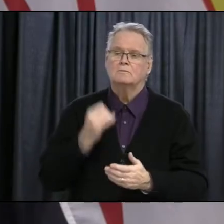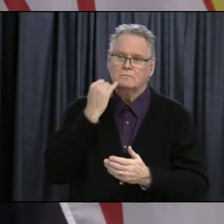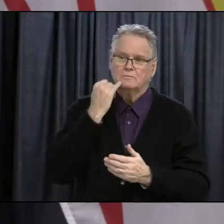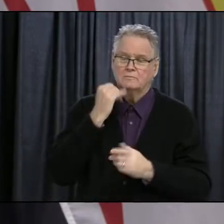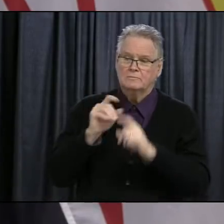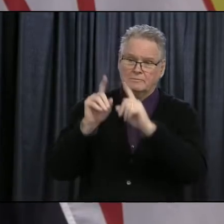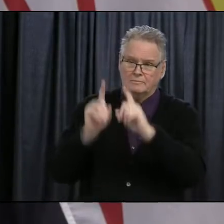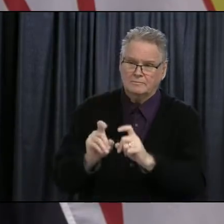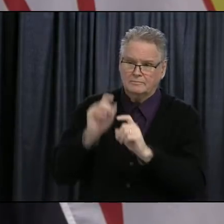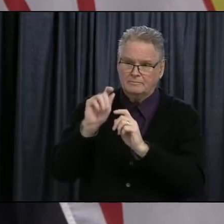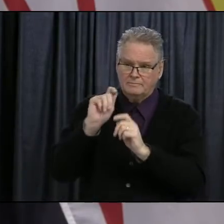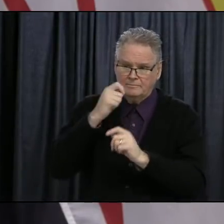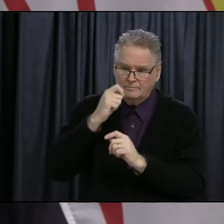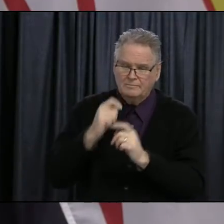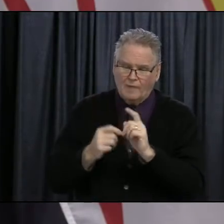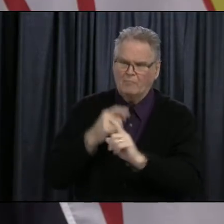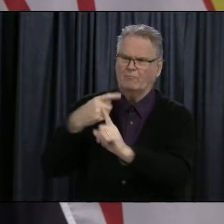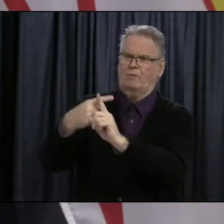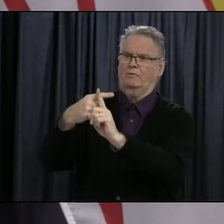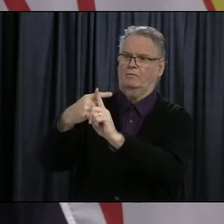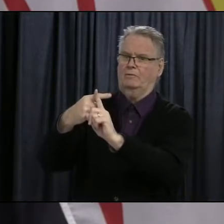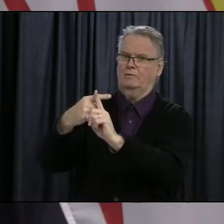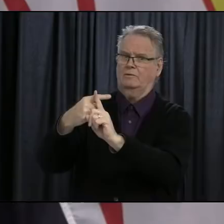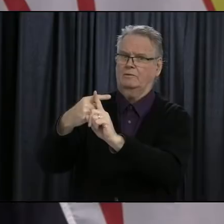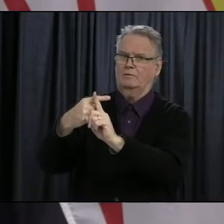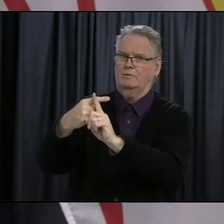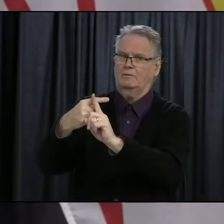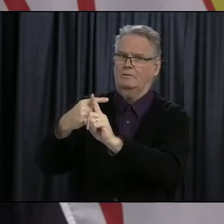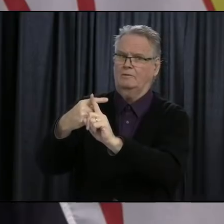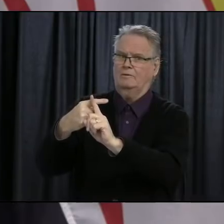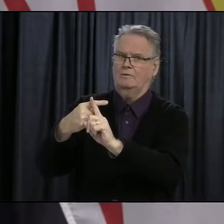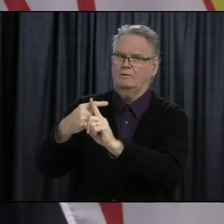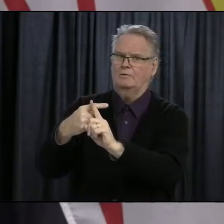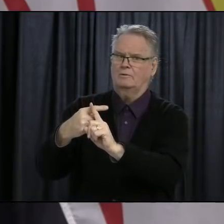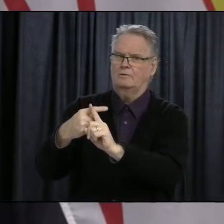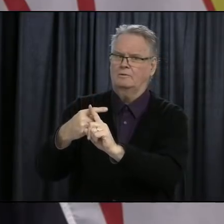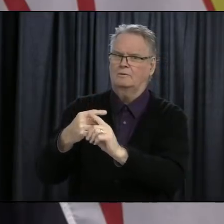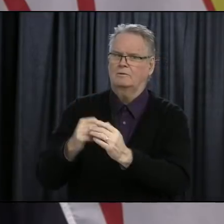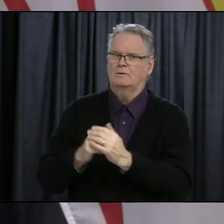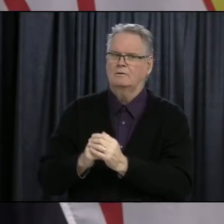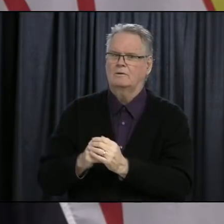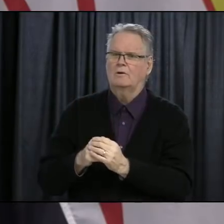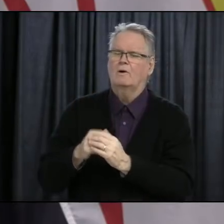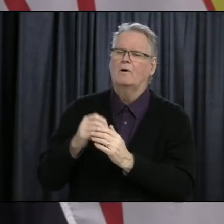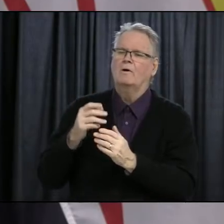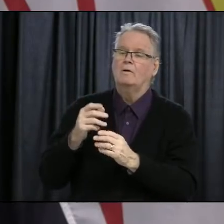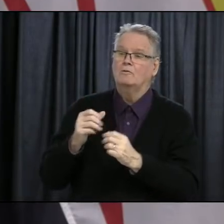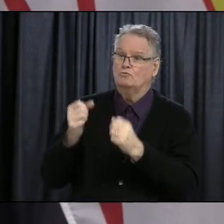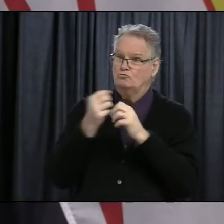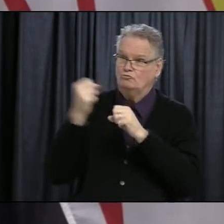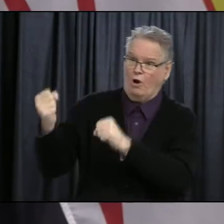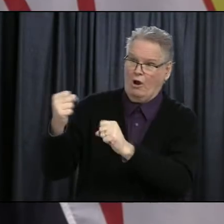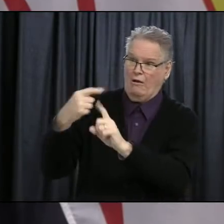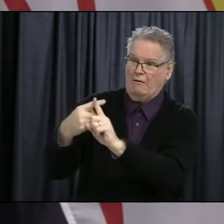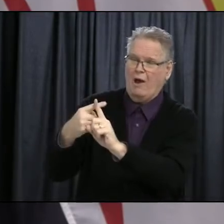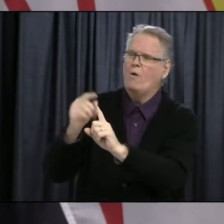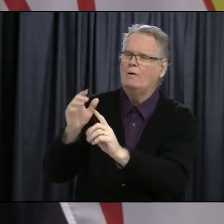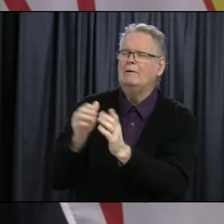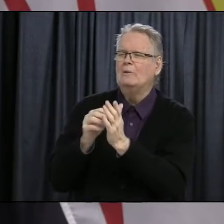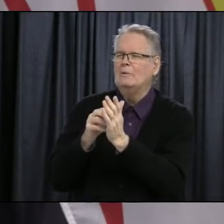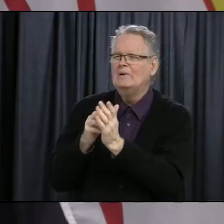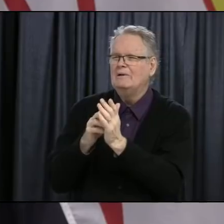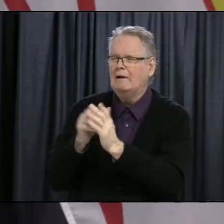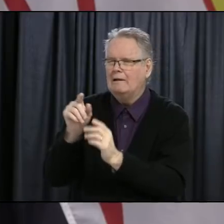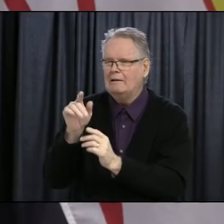clinical situation, once public health does an investigation, doesn't seem to fit with, there's no obvious exposure, there's no obvious